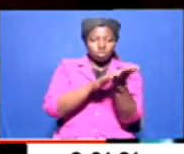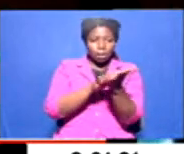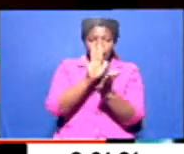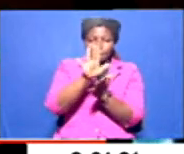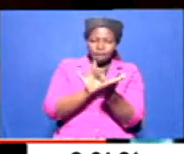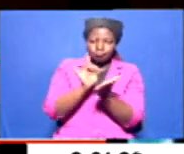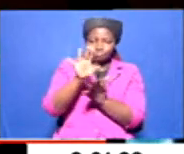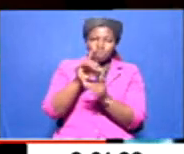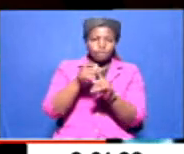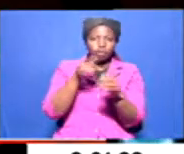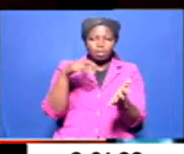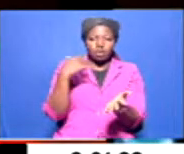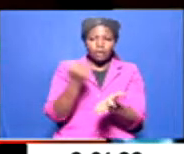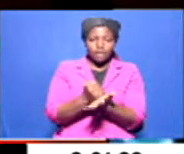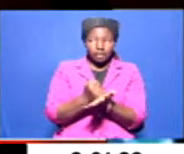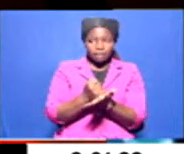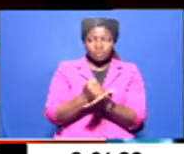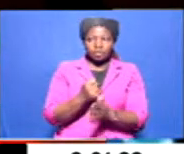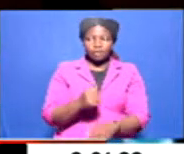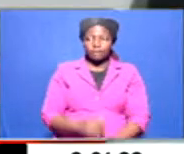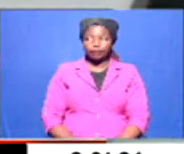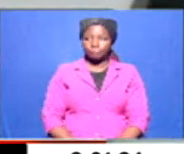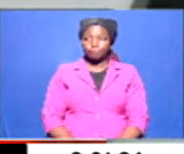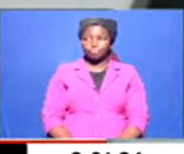Edition, I'm Ben Troyenjue.